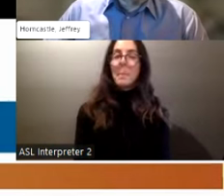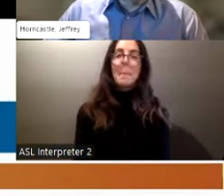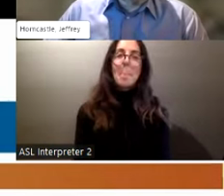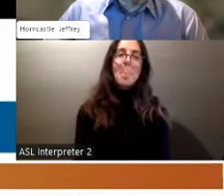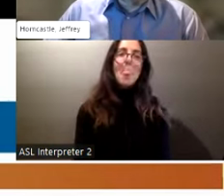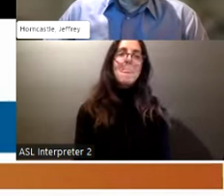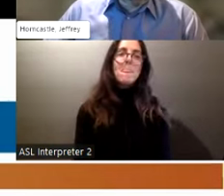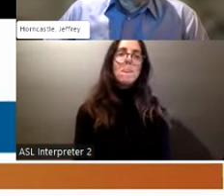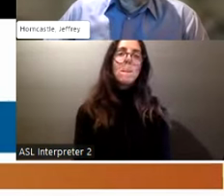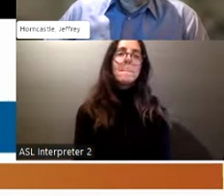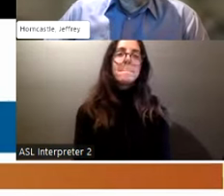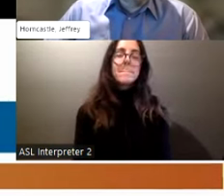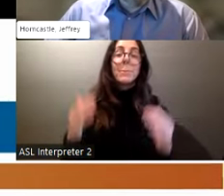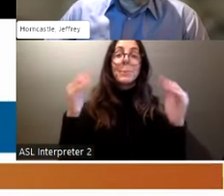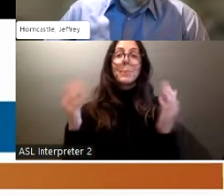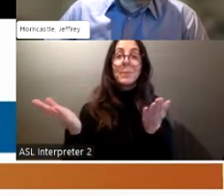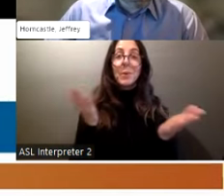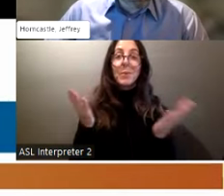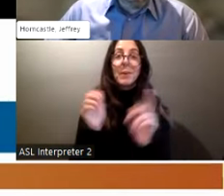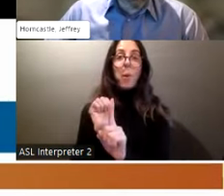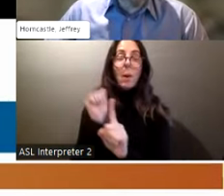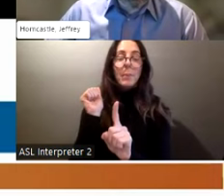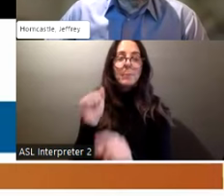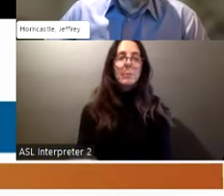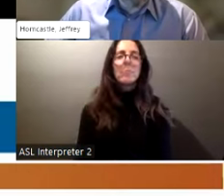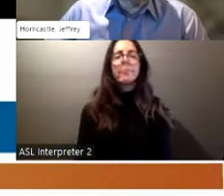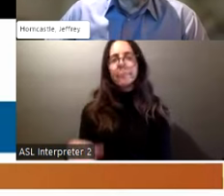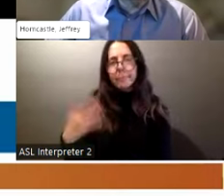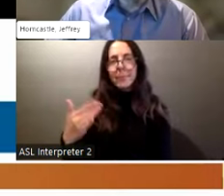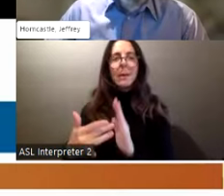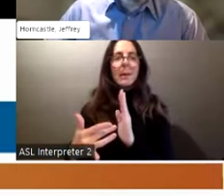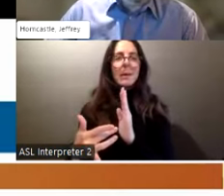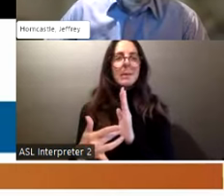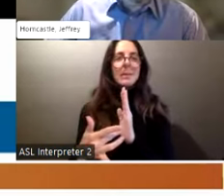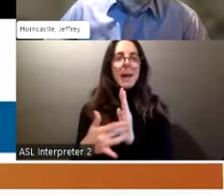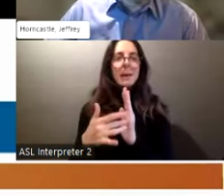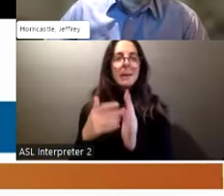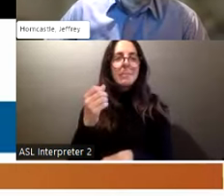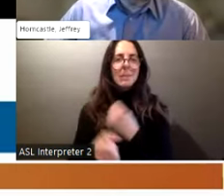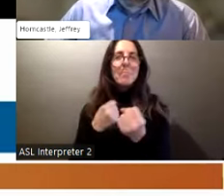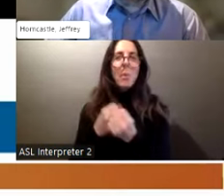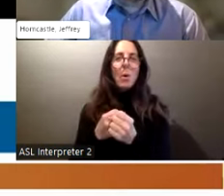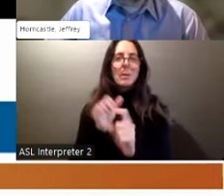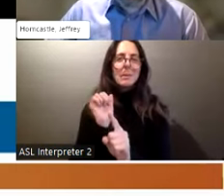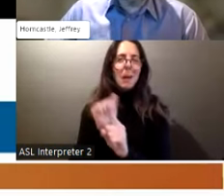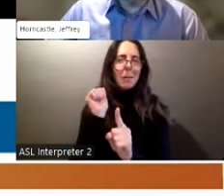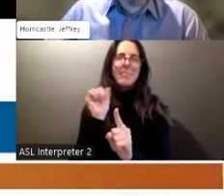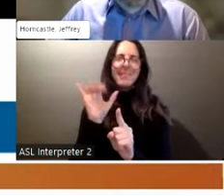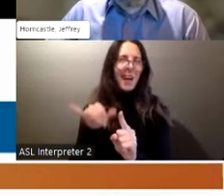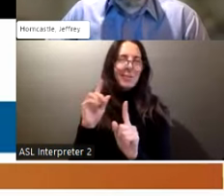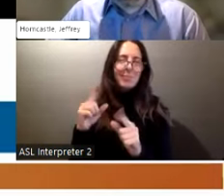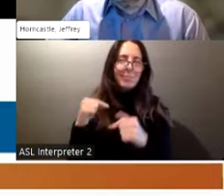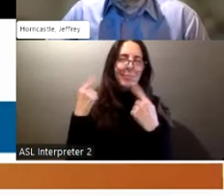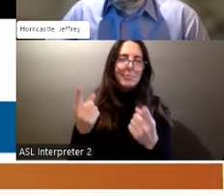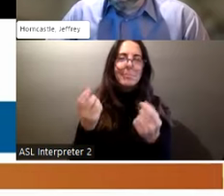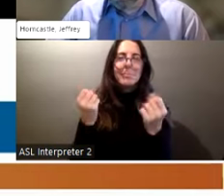Next, moving on to service scams. So of course, tech support scams have been around for many years. Generally a